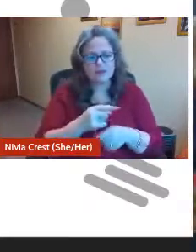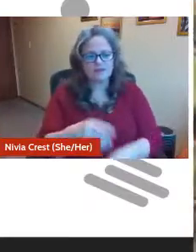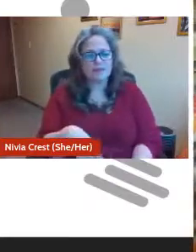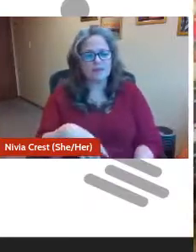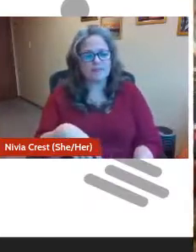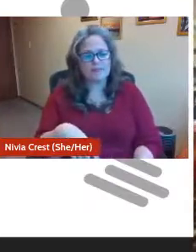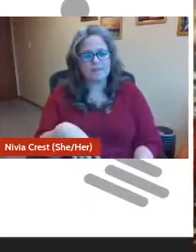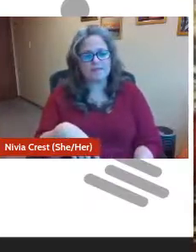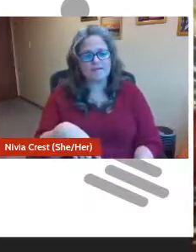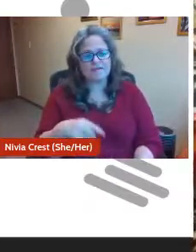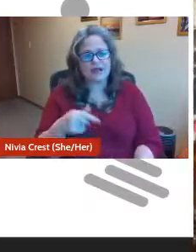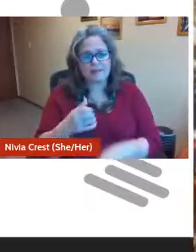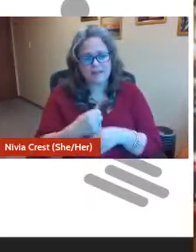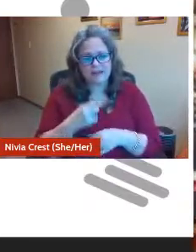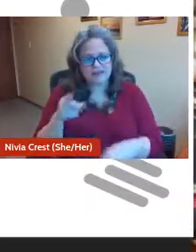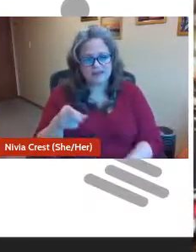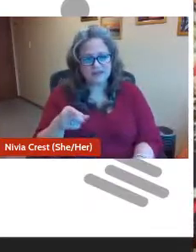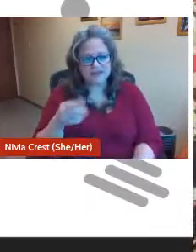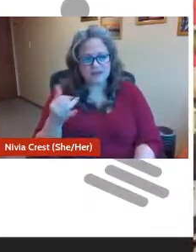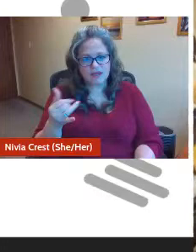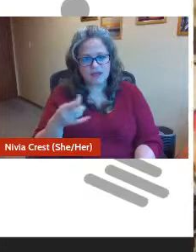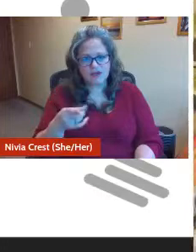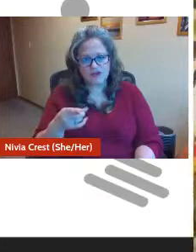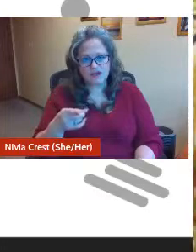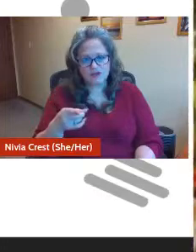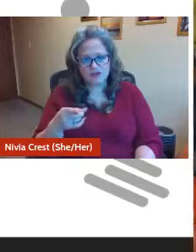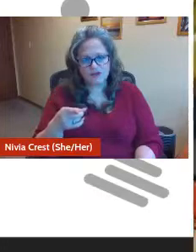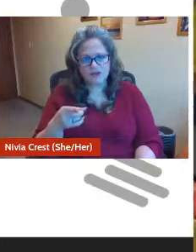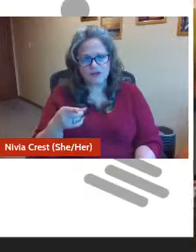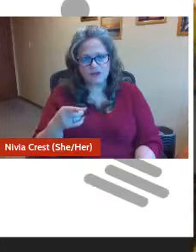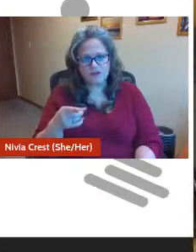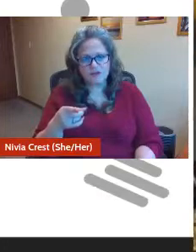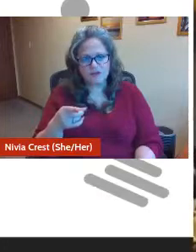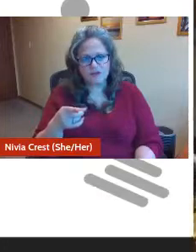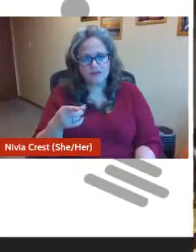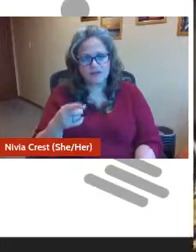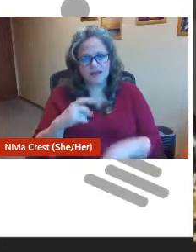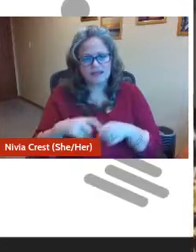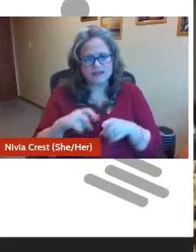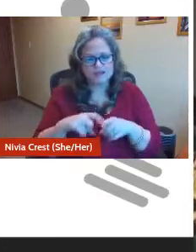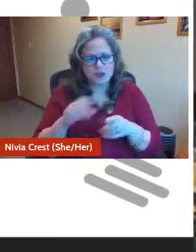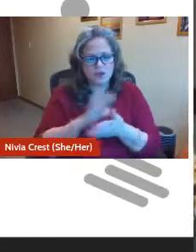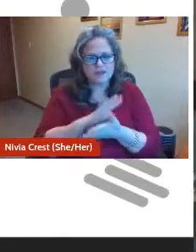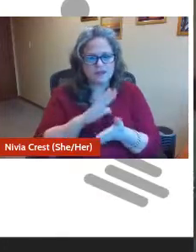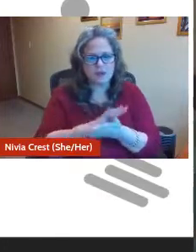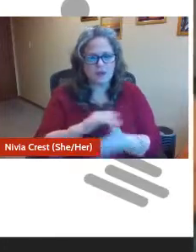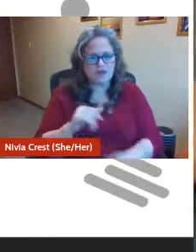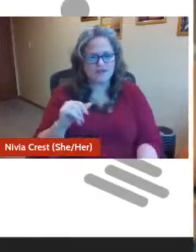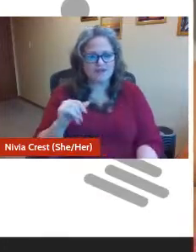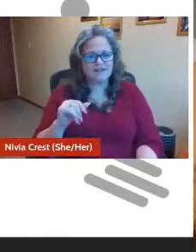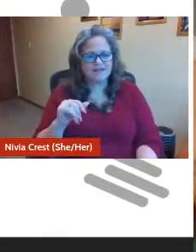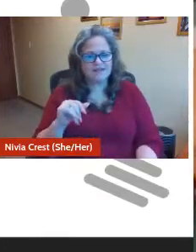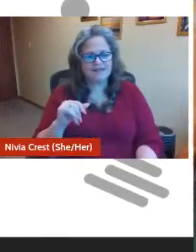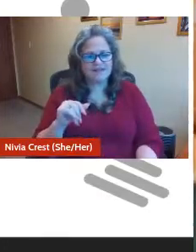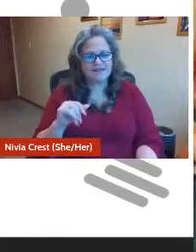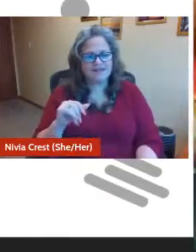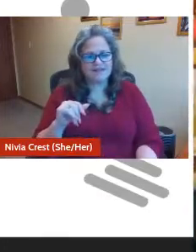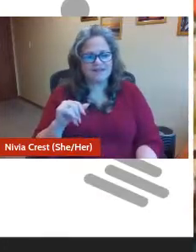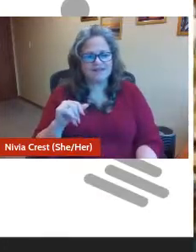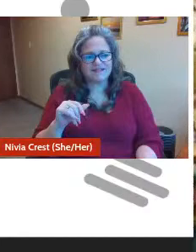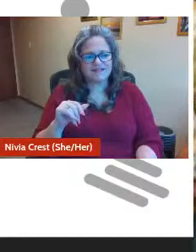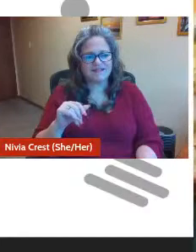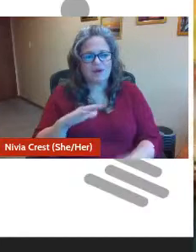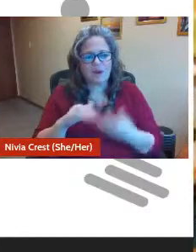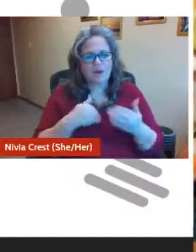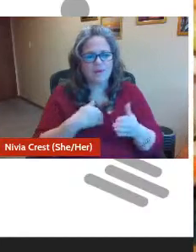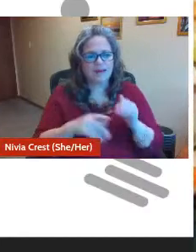know, made this right here at the school. Sewing school. Oh, you know, boy. Right in, put your trash